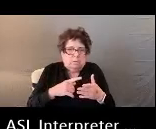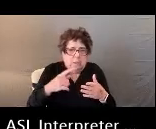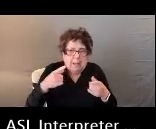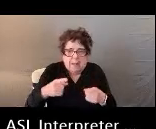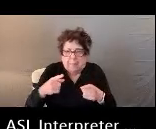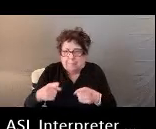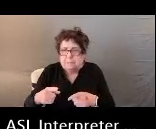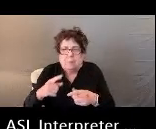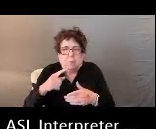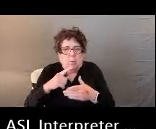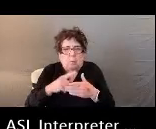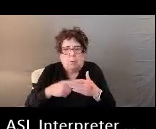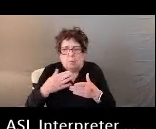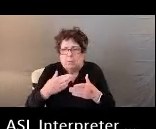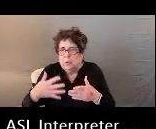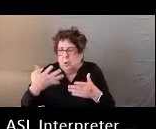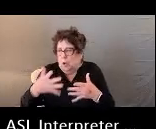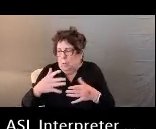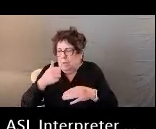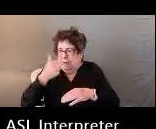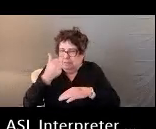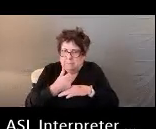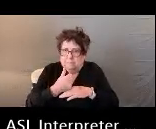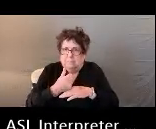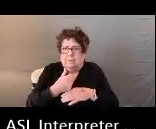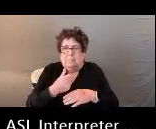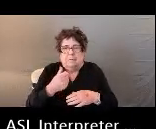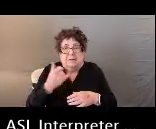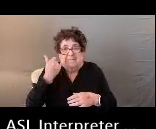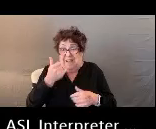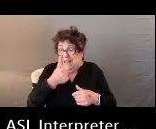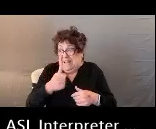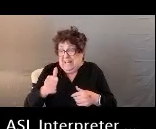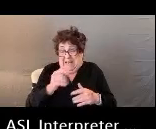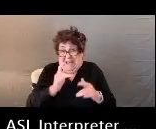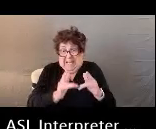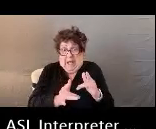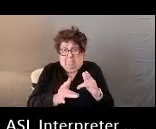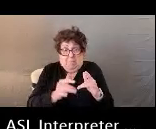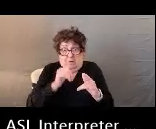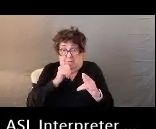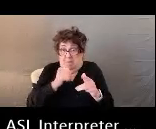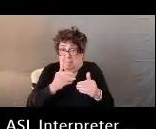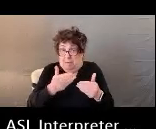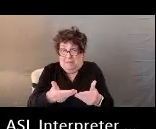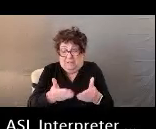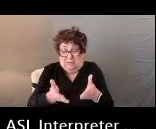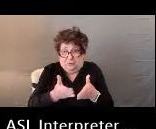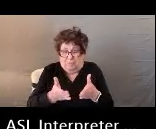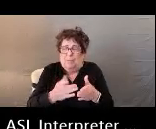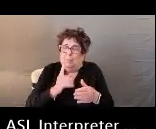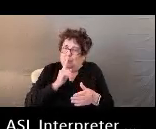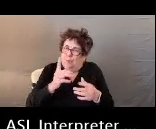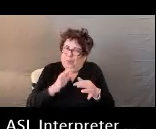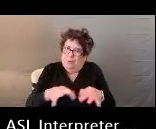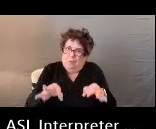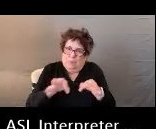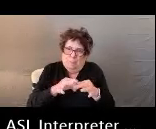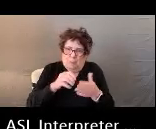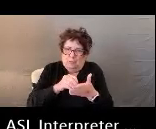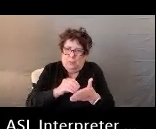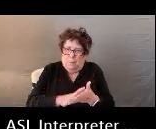place, and if there were any gaps or services, it was very important to document those in the plan so that we could